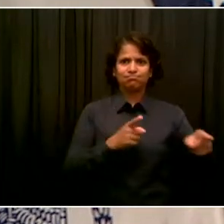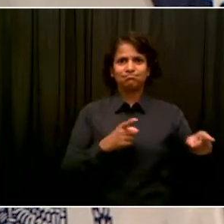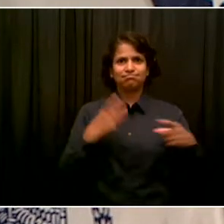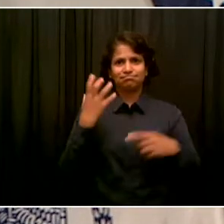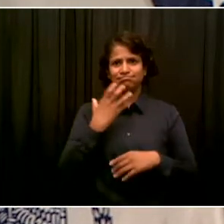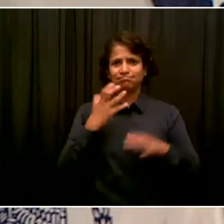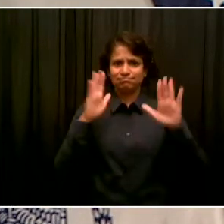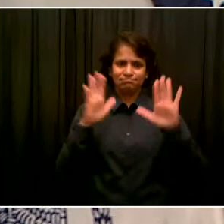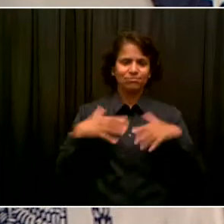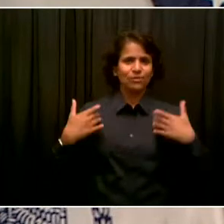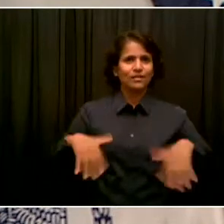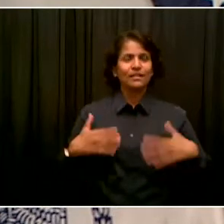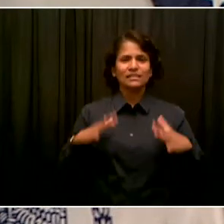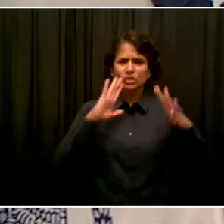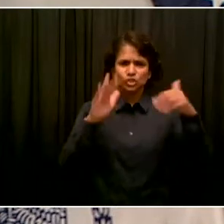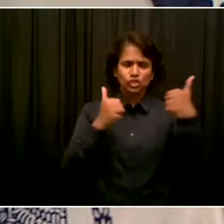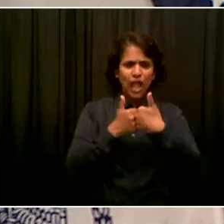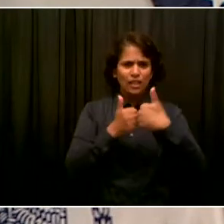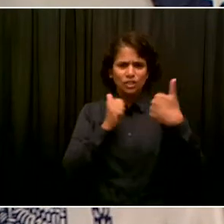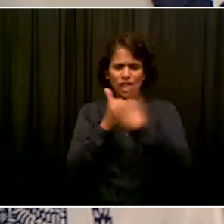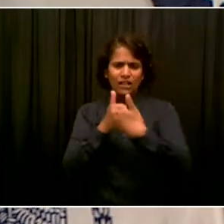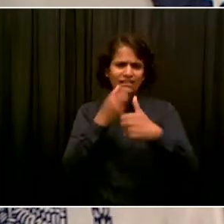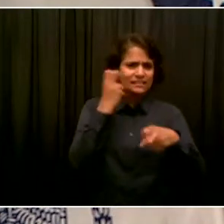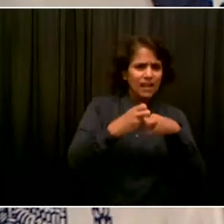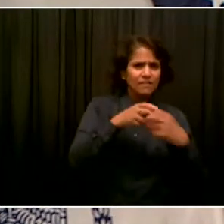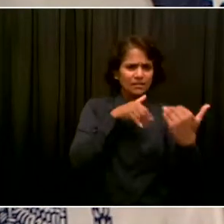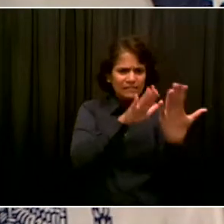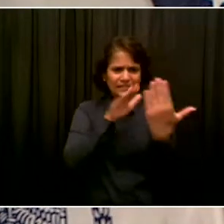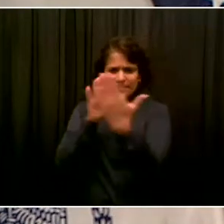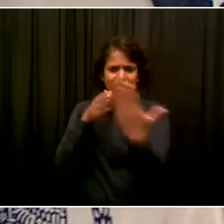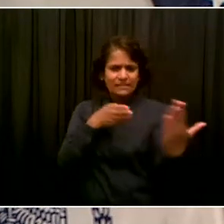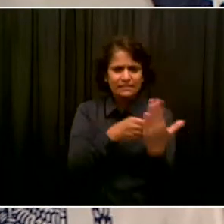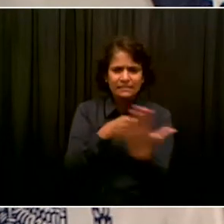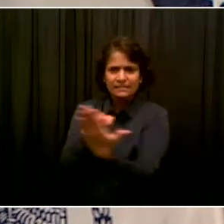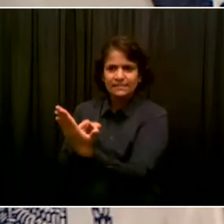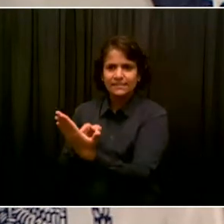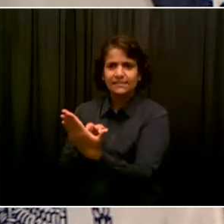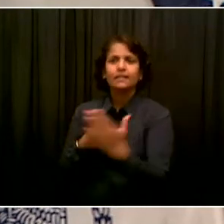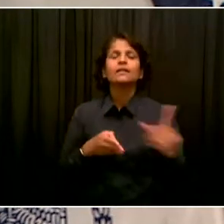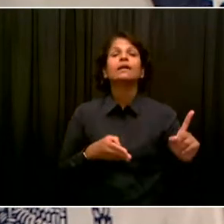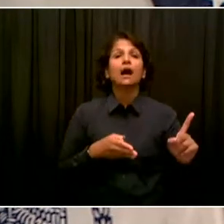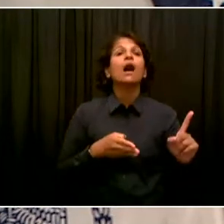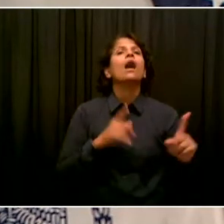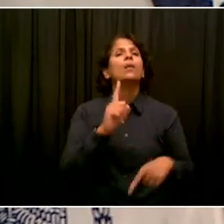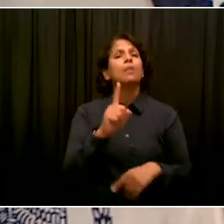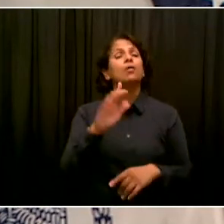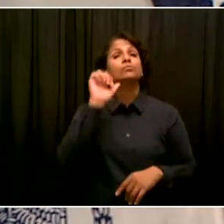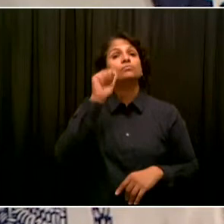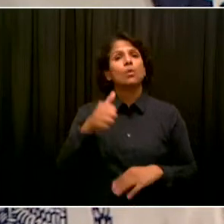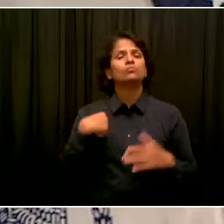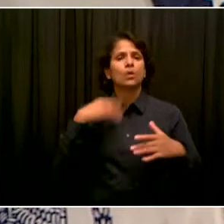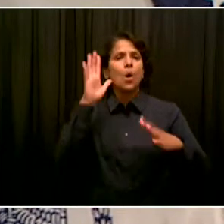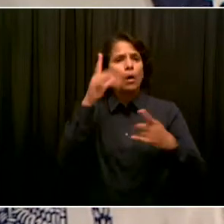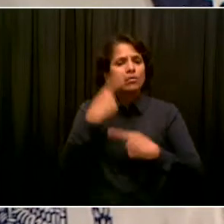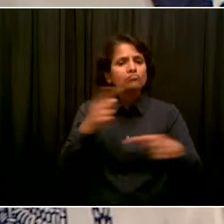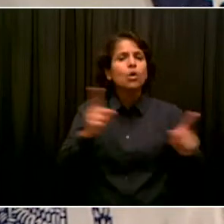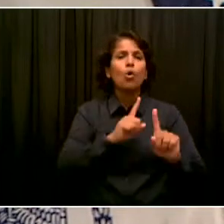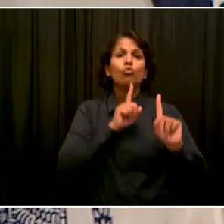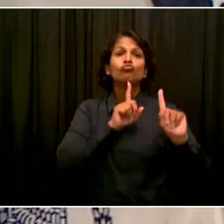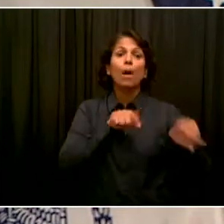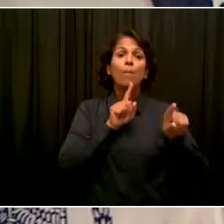that amazing things can happen in New York City. Tomorrow we're putting out a report, and it